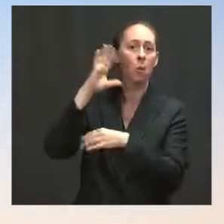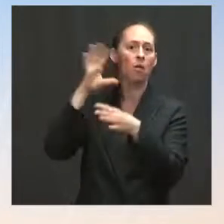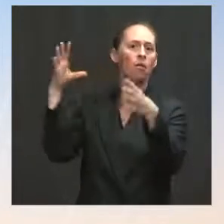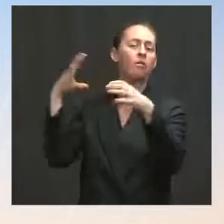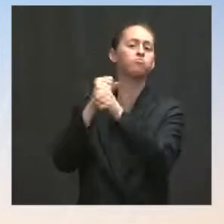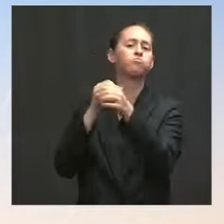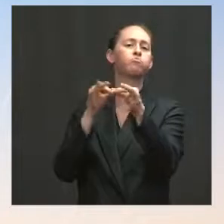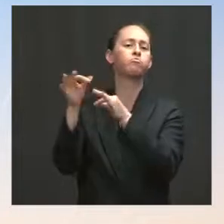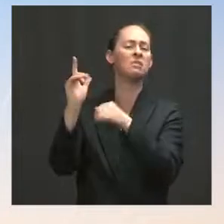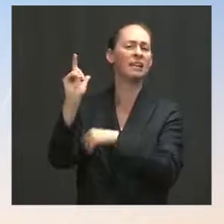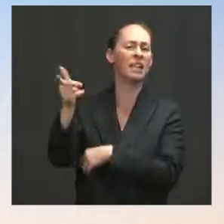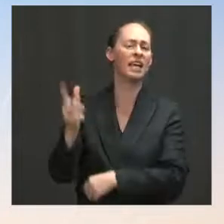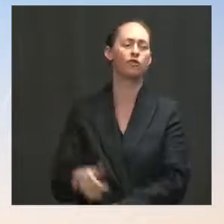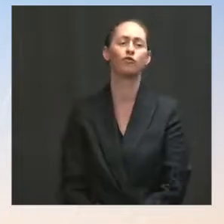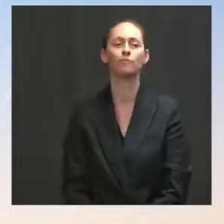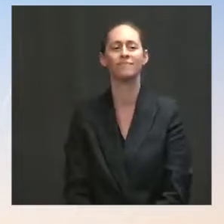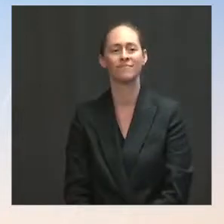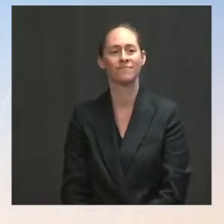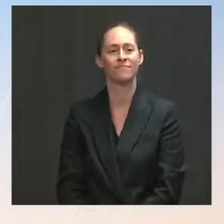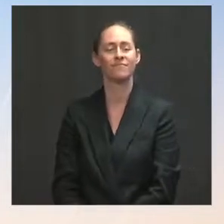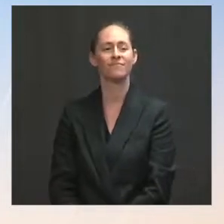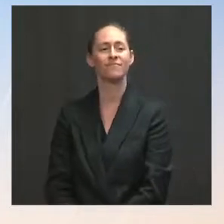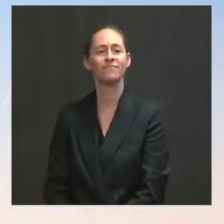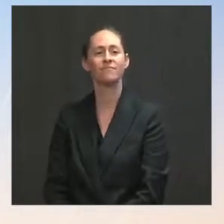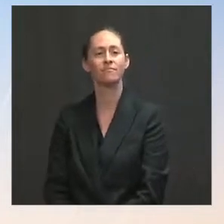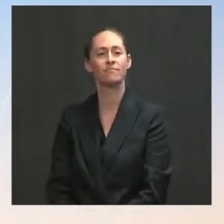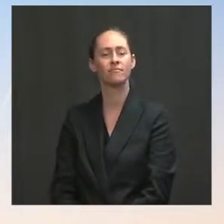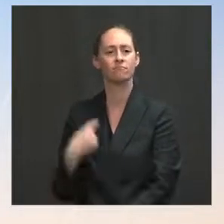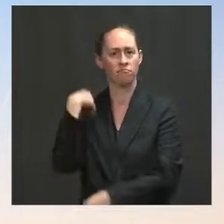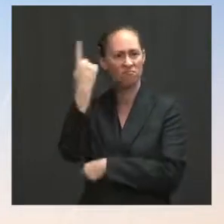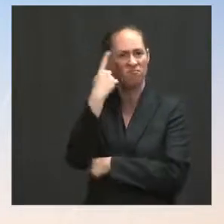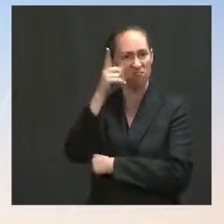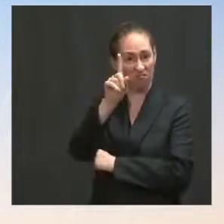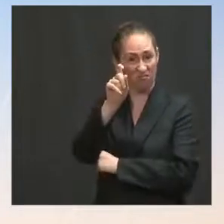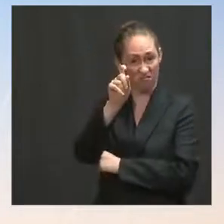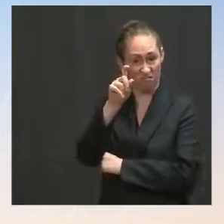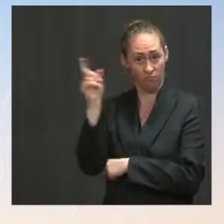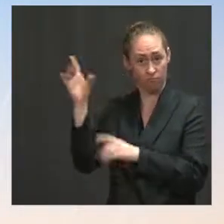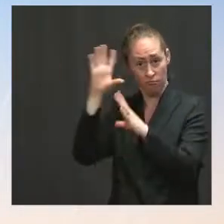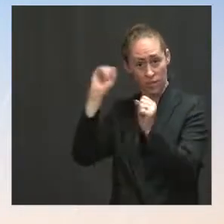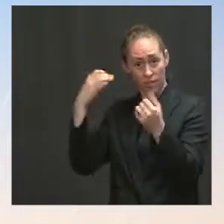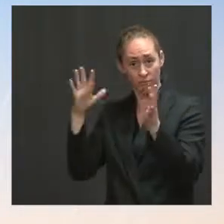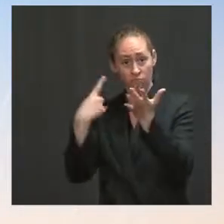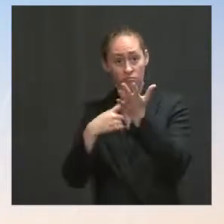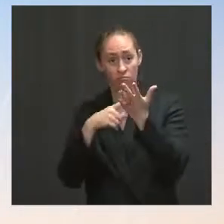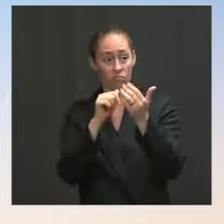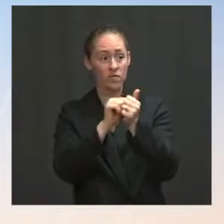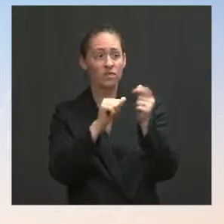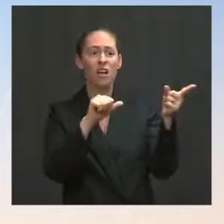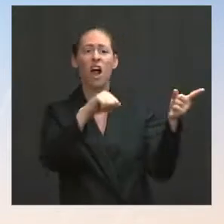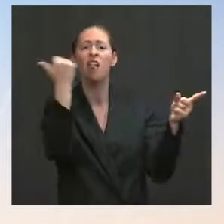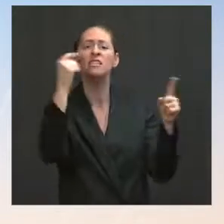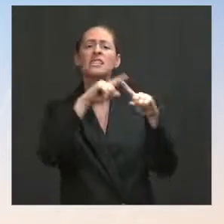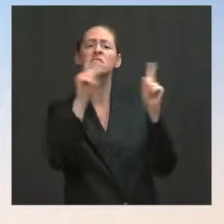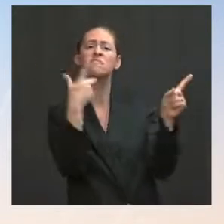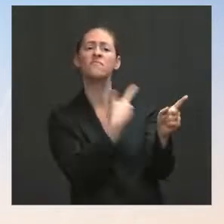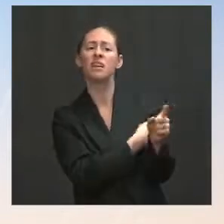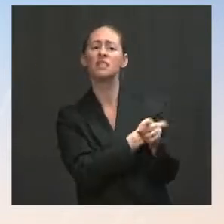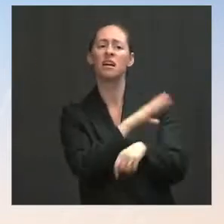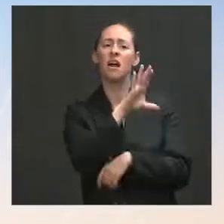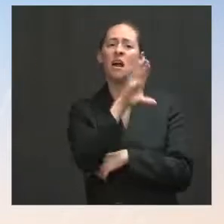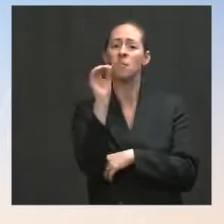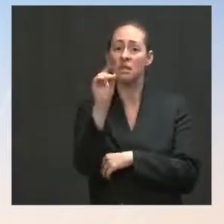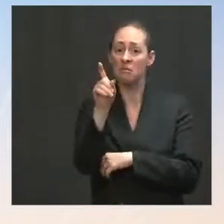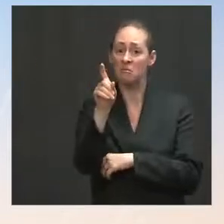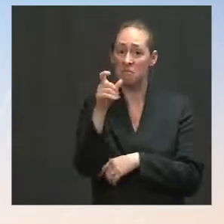any of the other vaccine producers about the possibility of a booster shot and what they're pushing for? Again, I would leave that to any company to provide